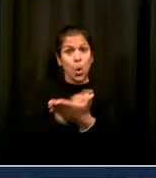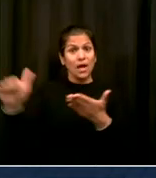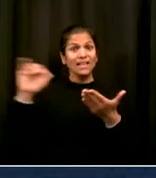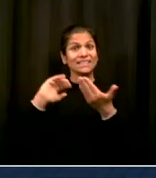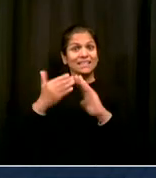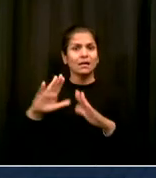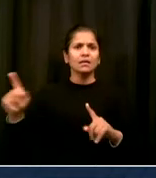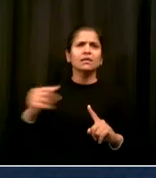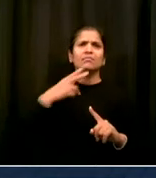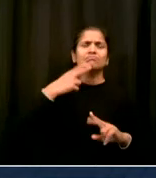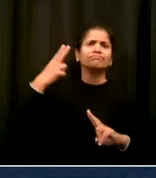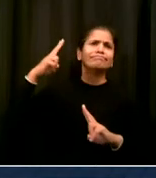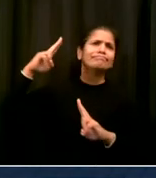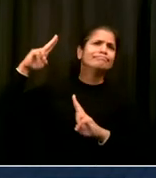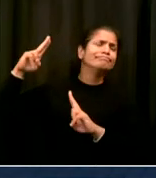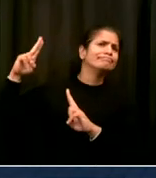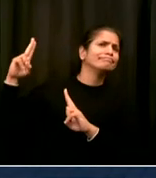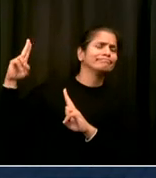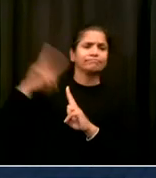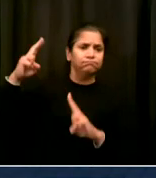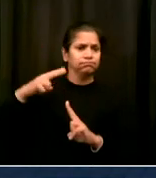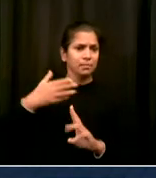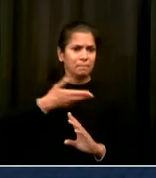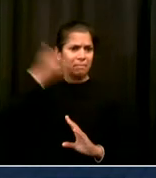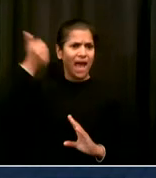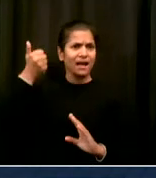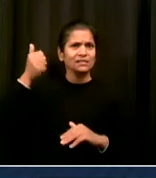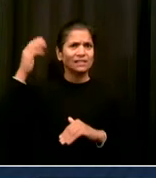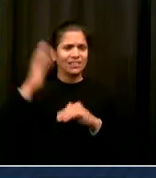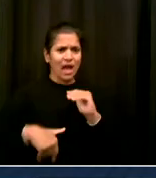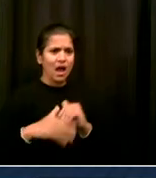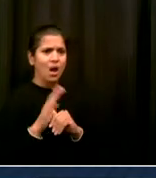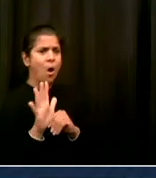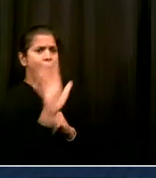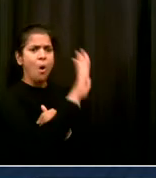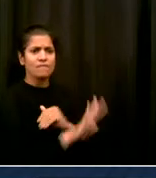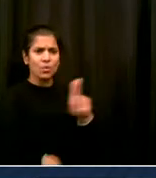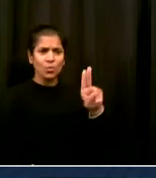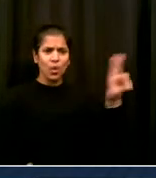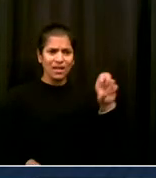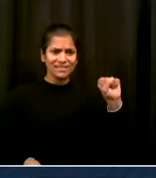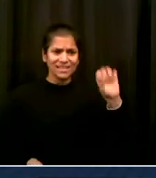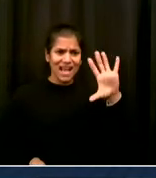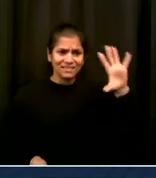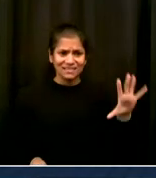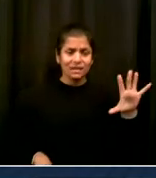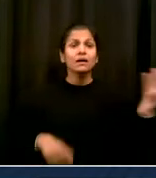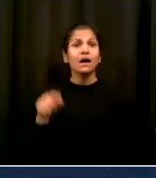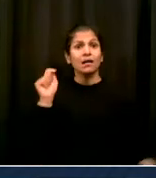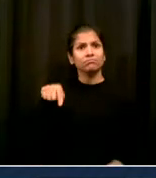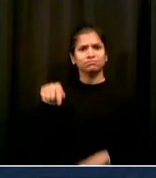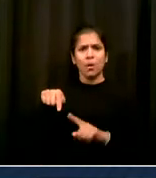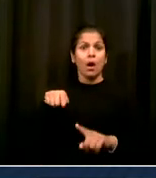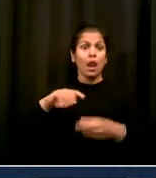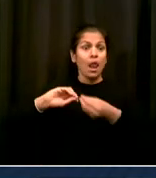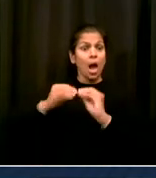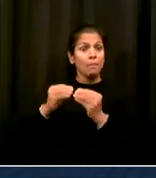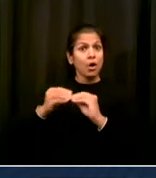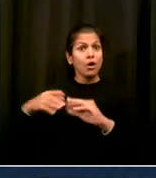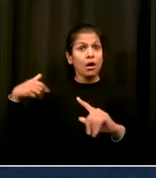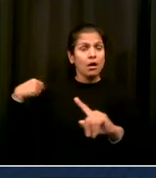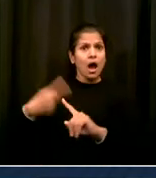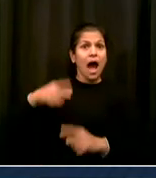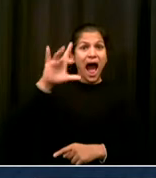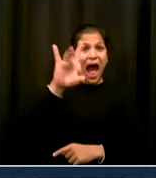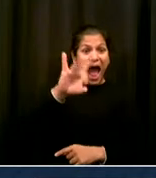Yorkers have been vaccinated so far. That's great, 88,000 people is nothing to sneeze at, but we need to go into overdrive now. We need